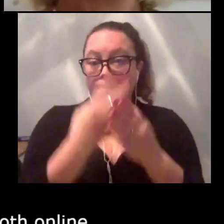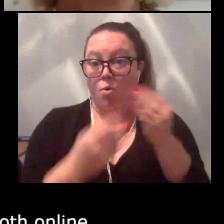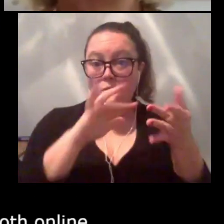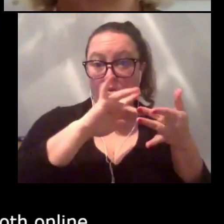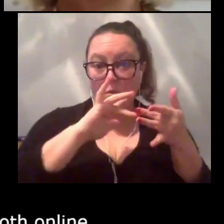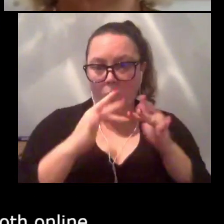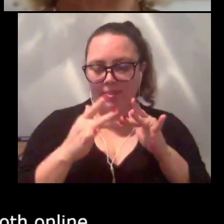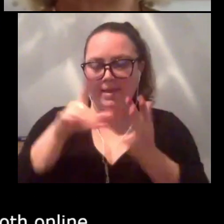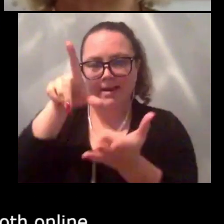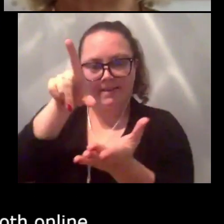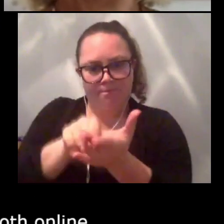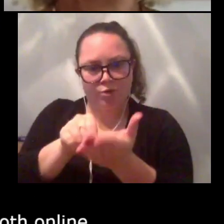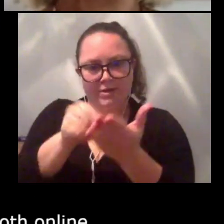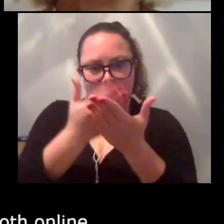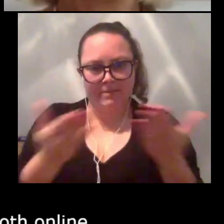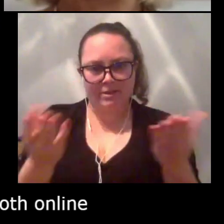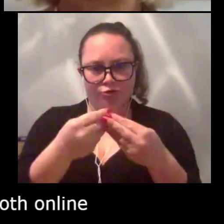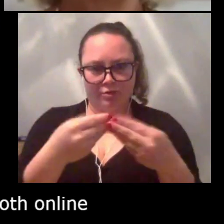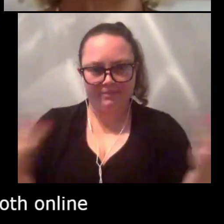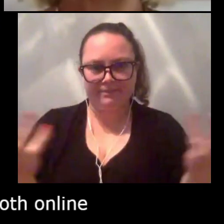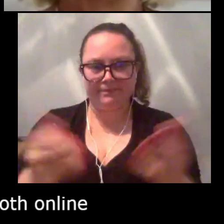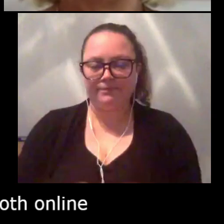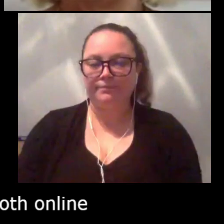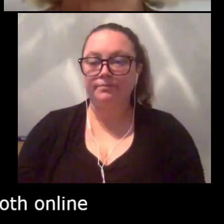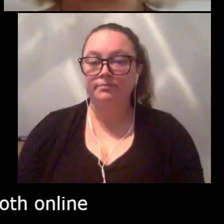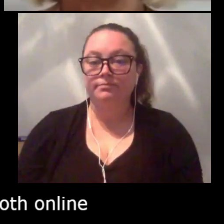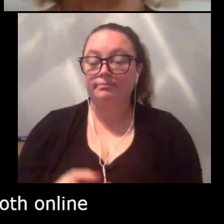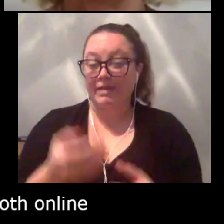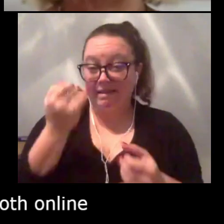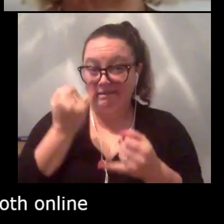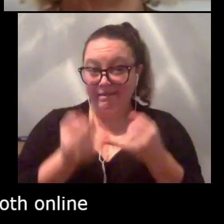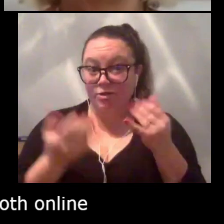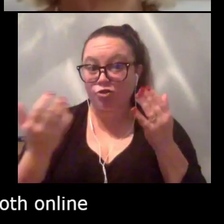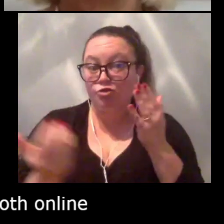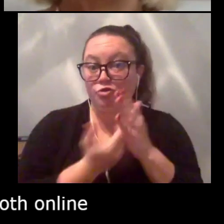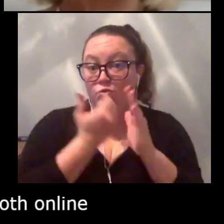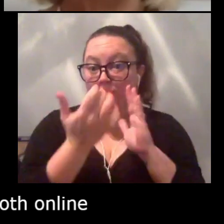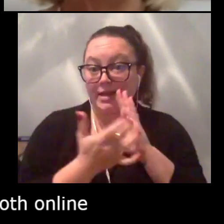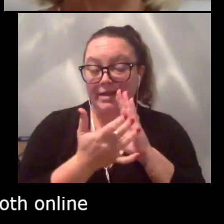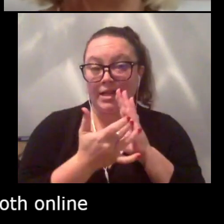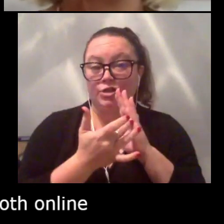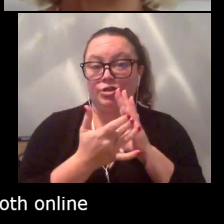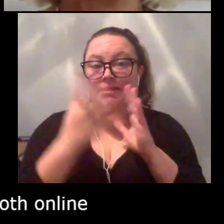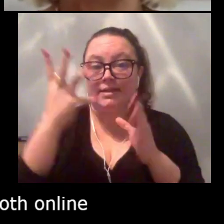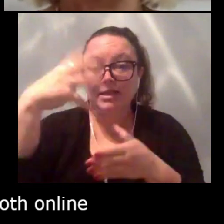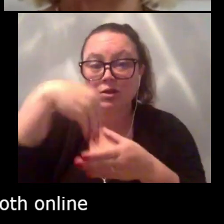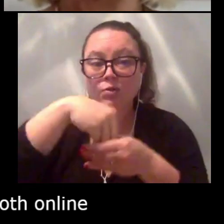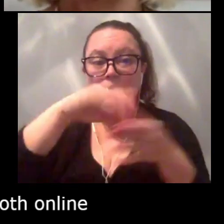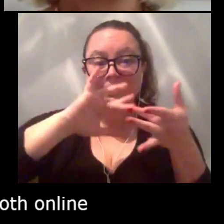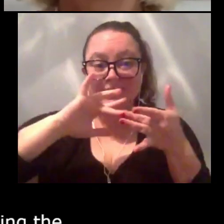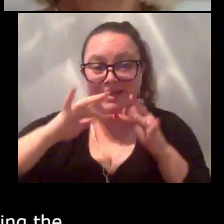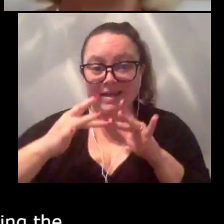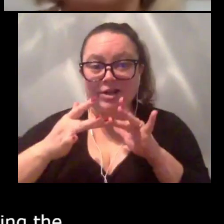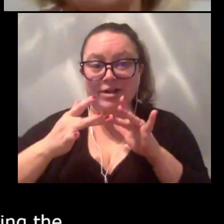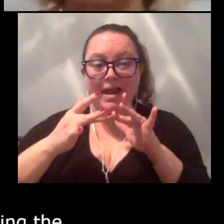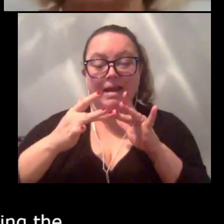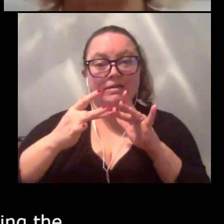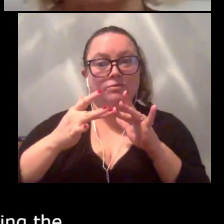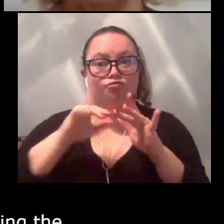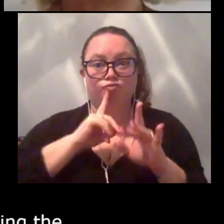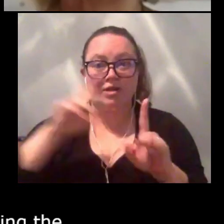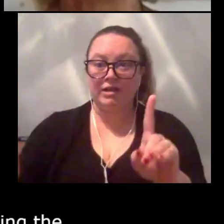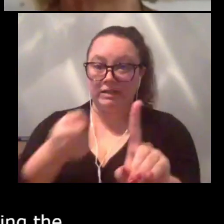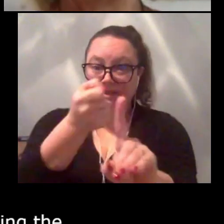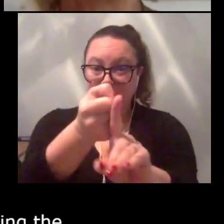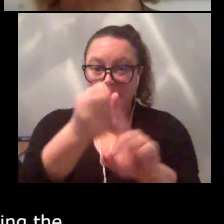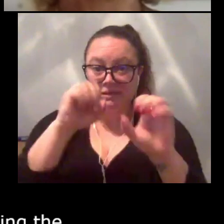off, new technologies, including the Internet of Things, for example, make huge impacts on society. So let us